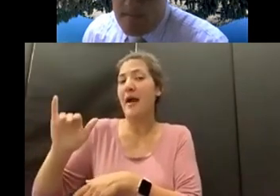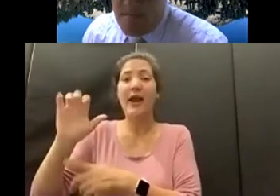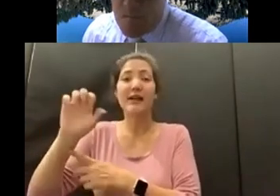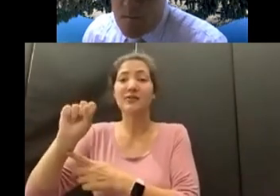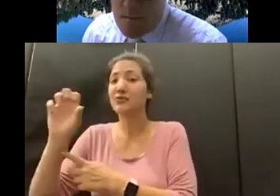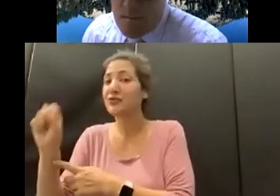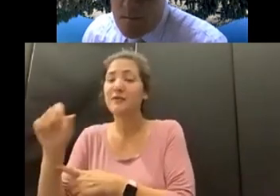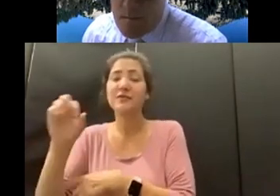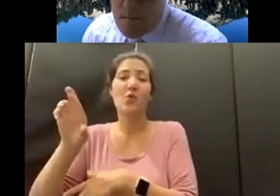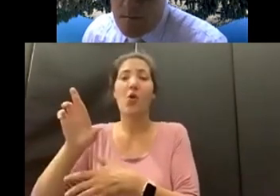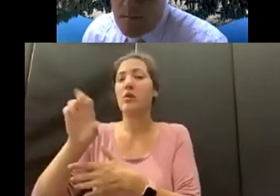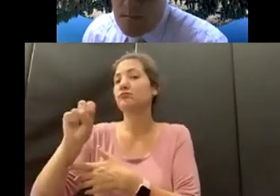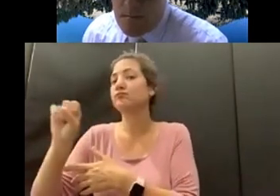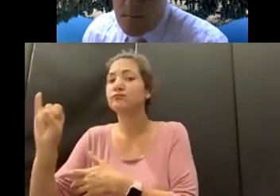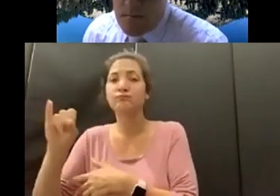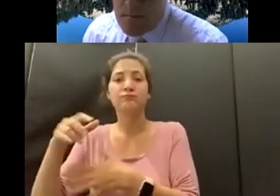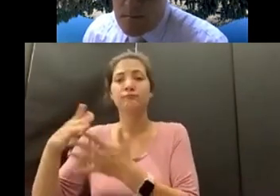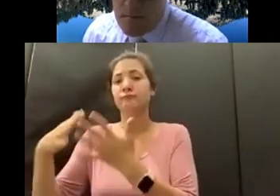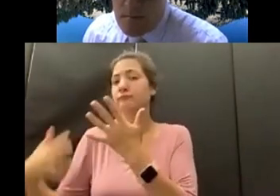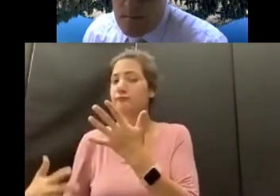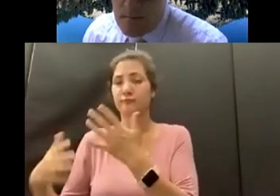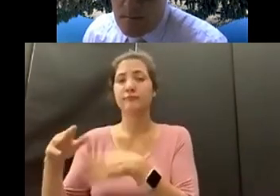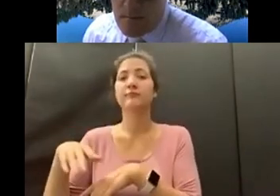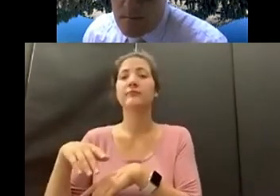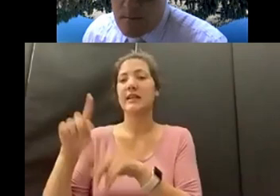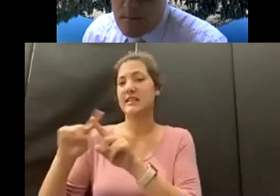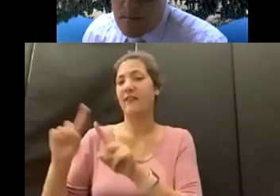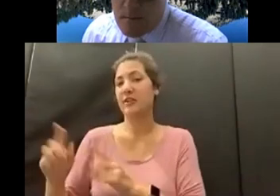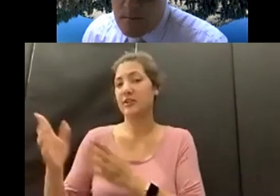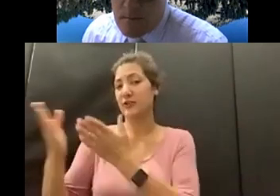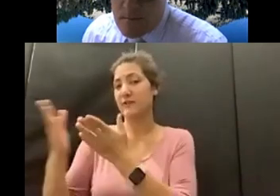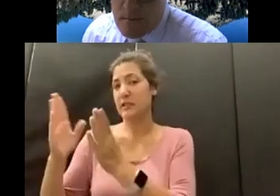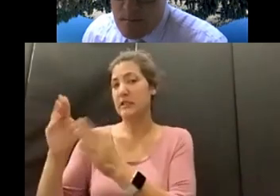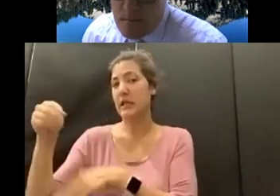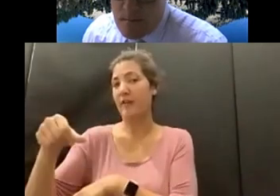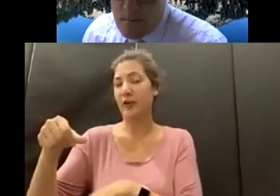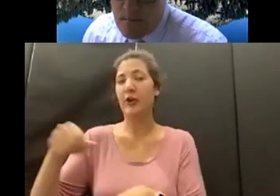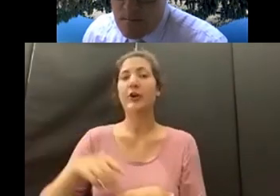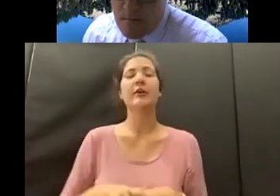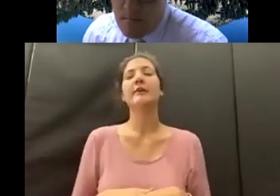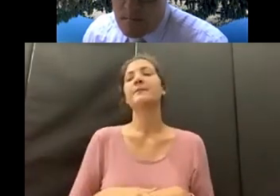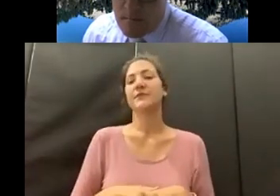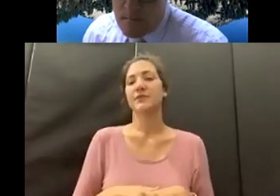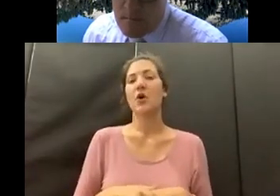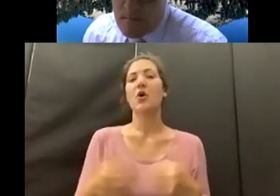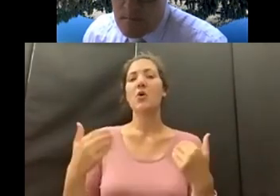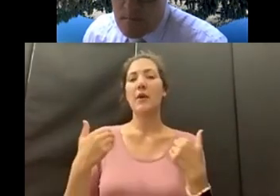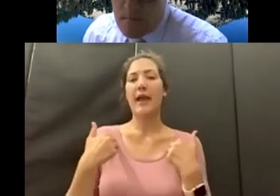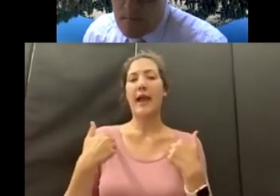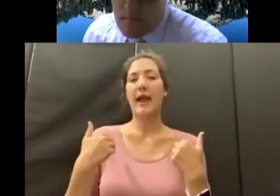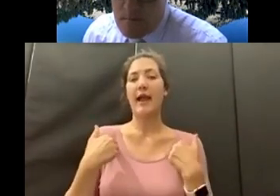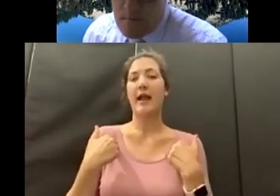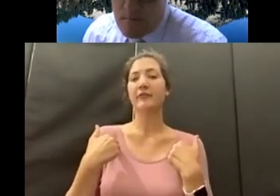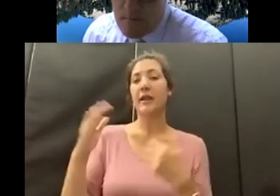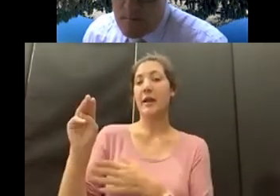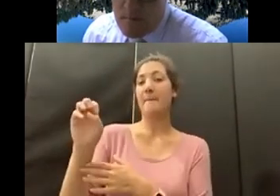this long-term skilled nursing, which Medi-Cal covers, IHSS does not cover 24/7 care.